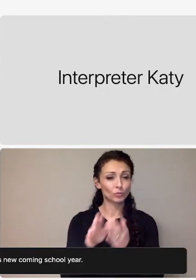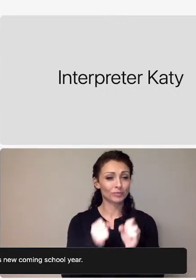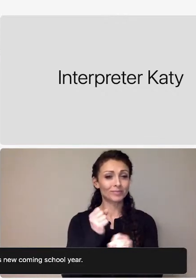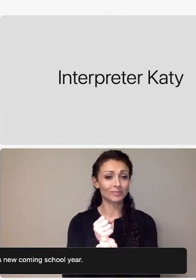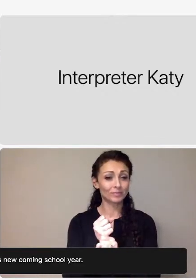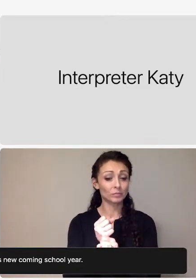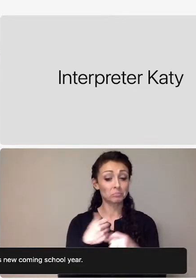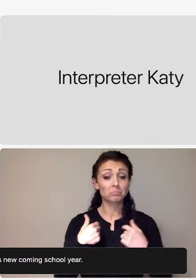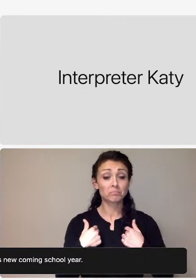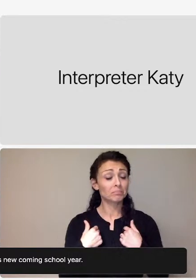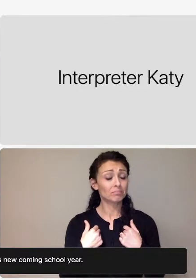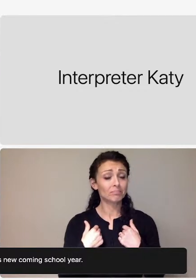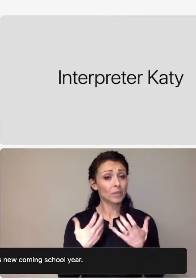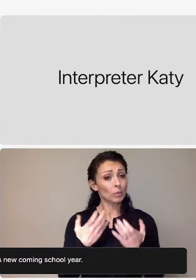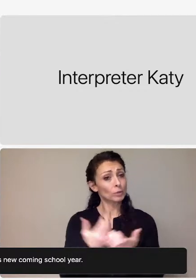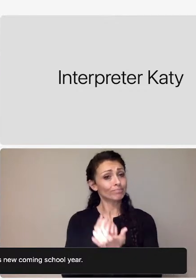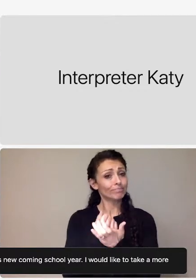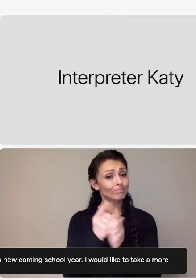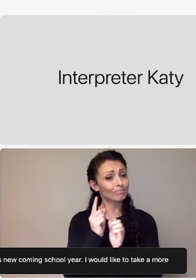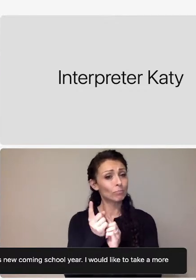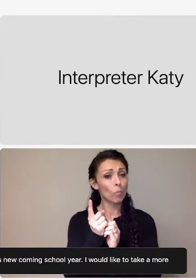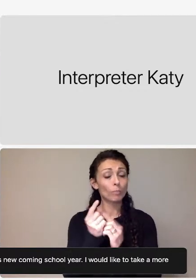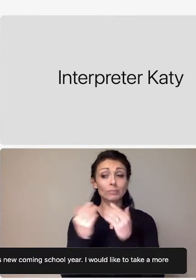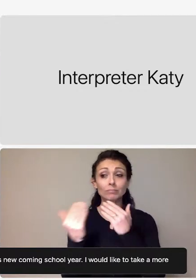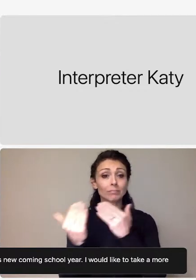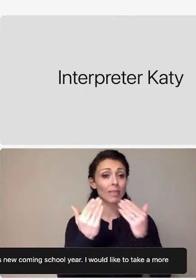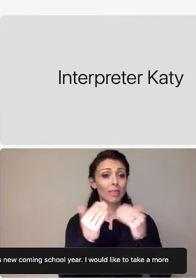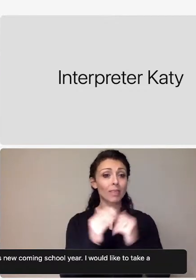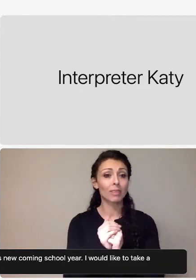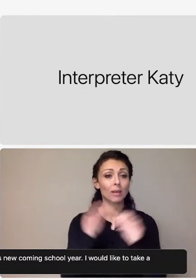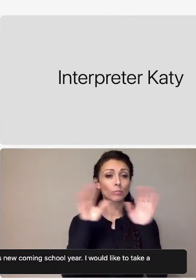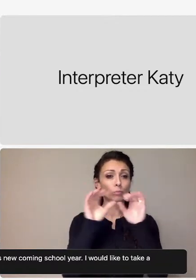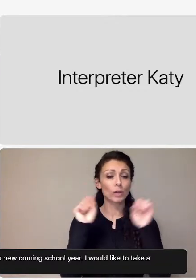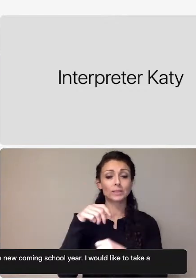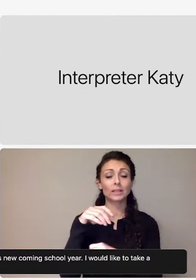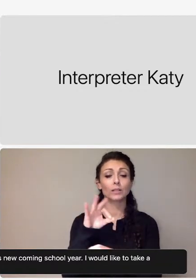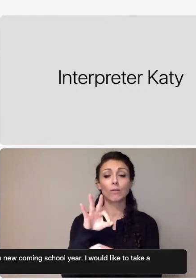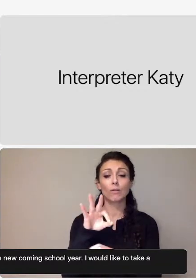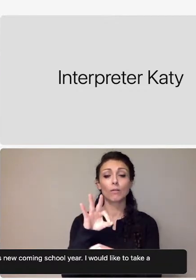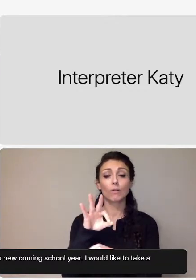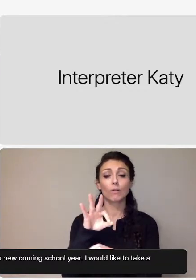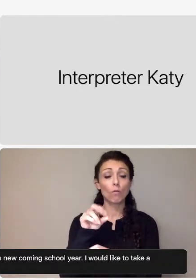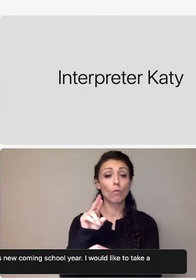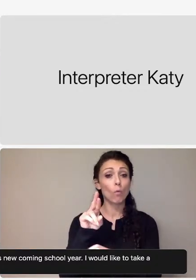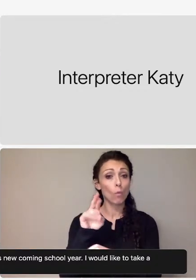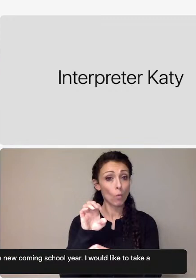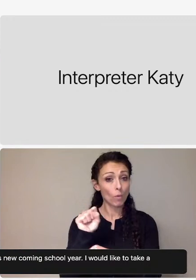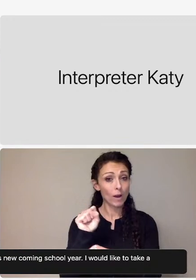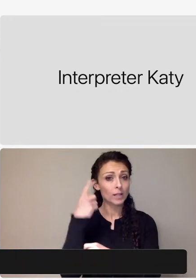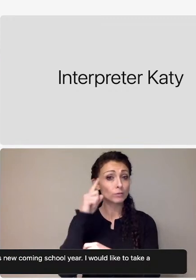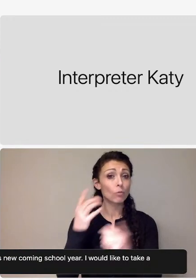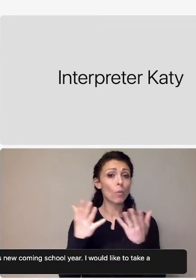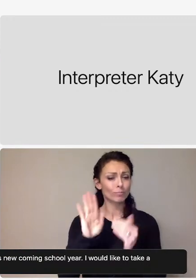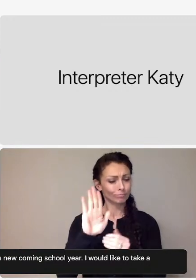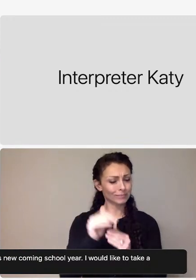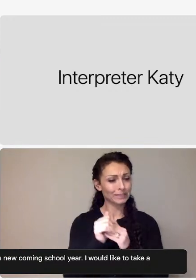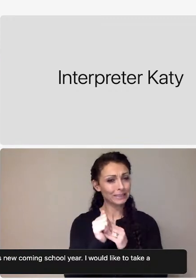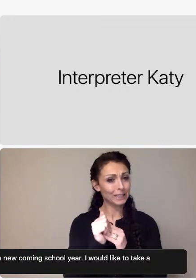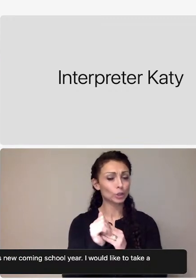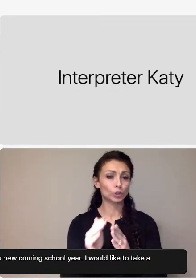would like to take a moment to thank president flores for his leadership mr flores